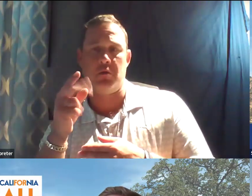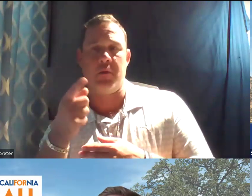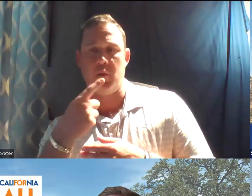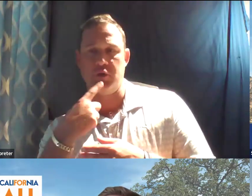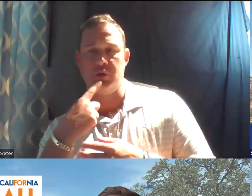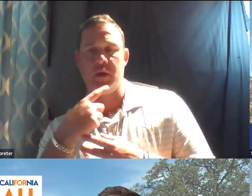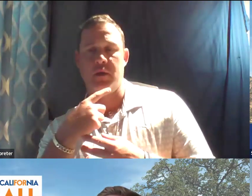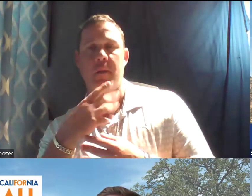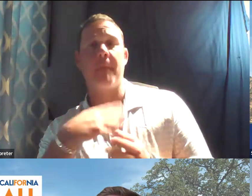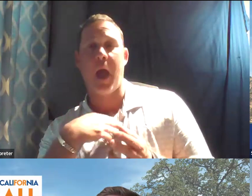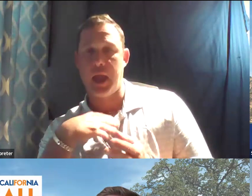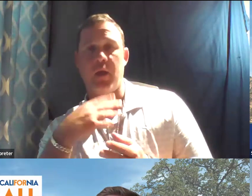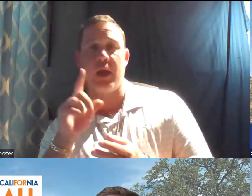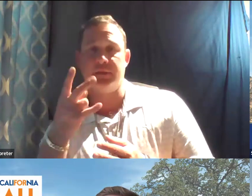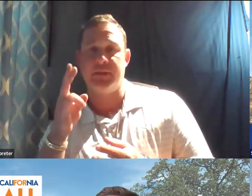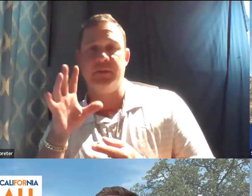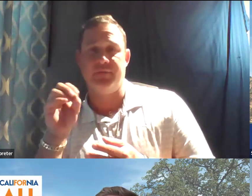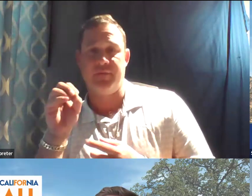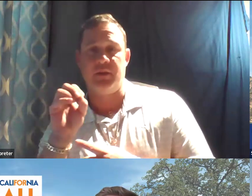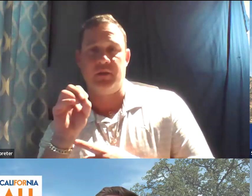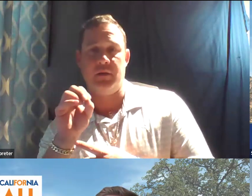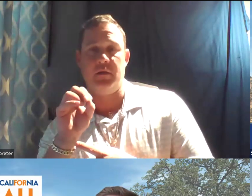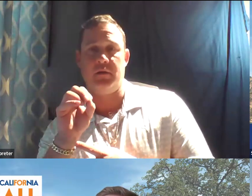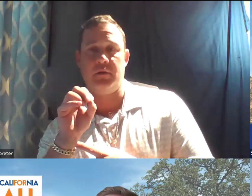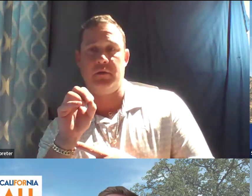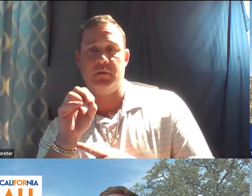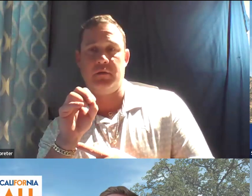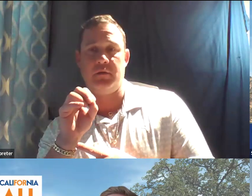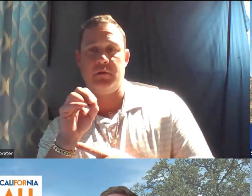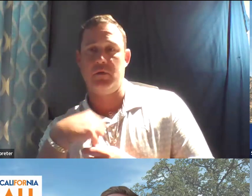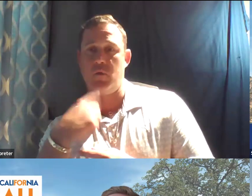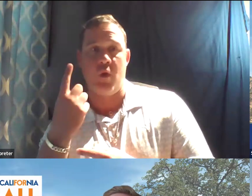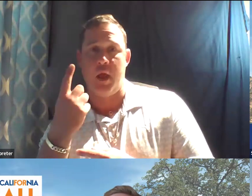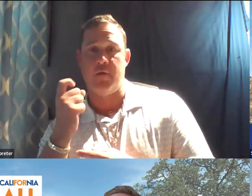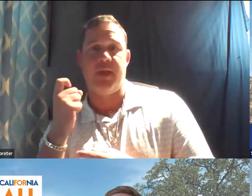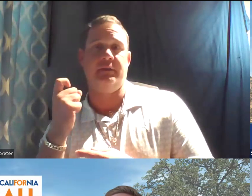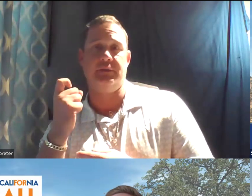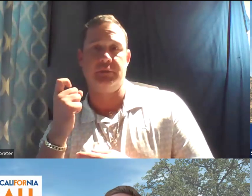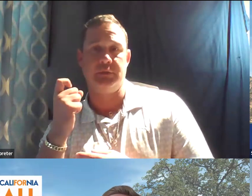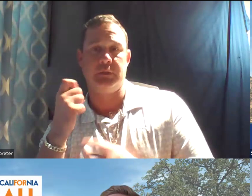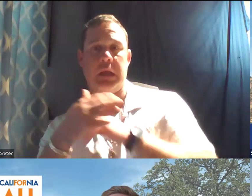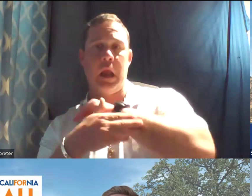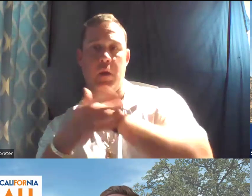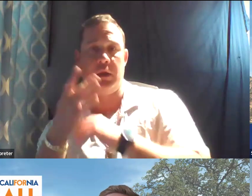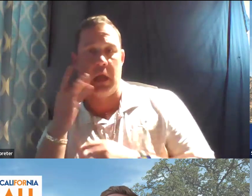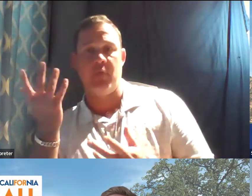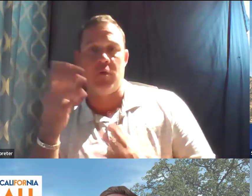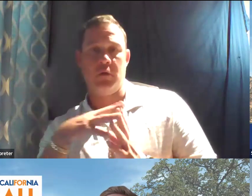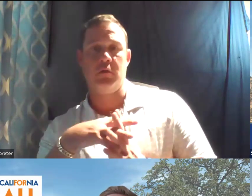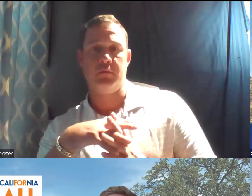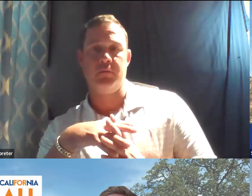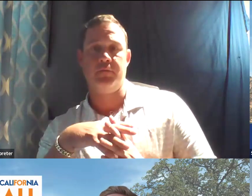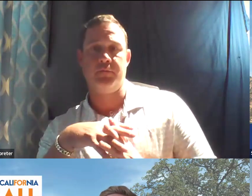but it's something. I mean, if my county got 1,750, I'm one out of X counties in California. So Got